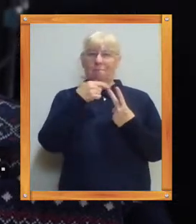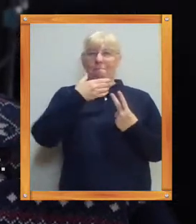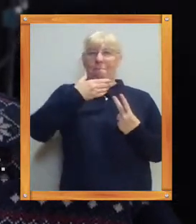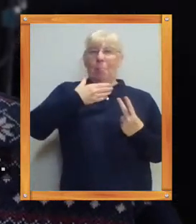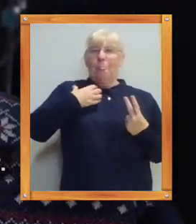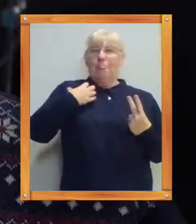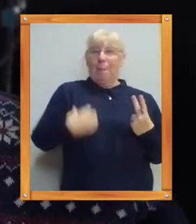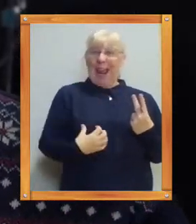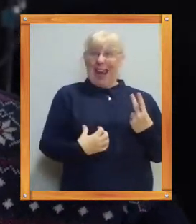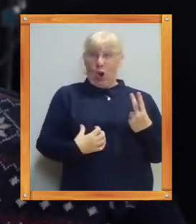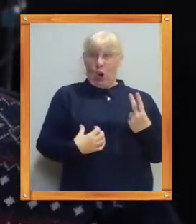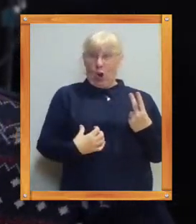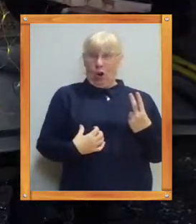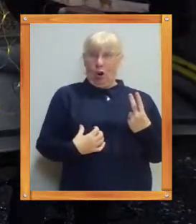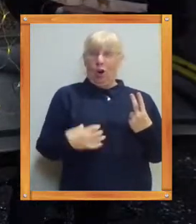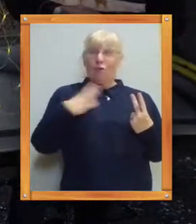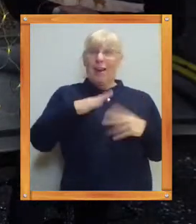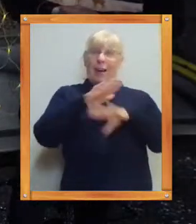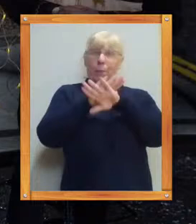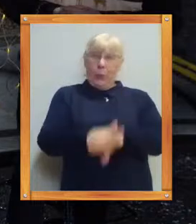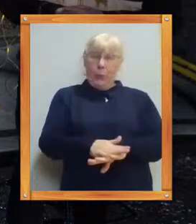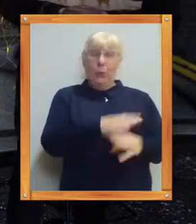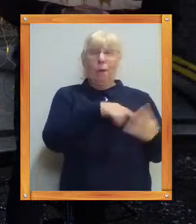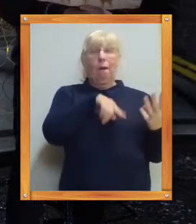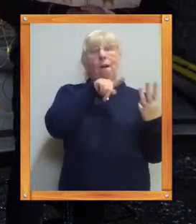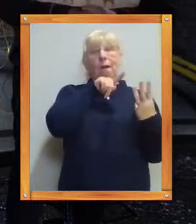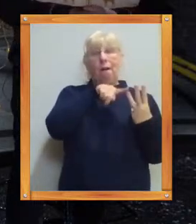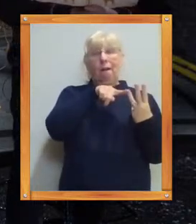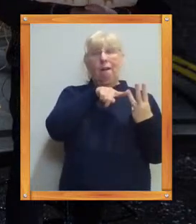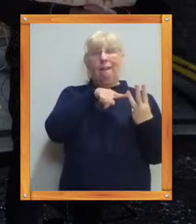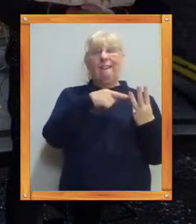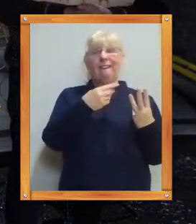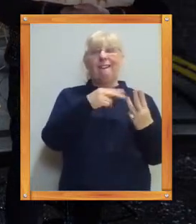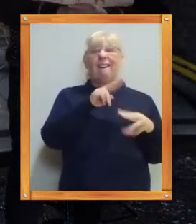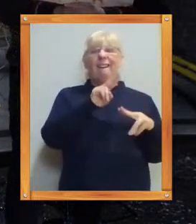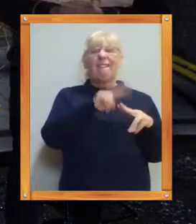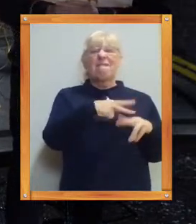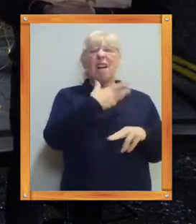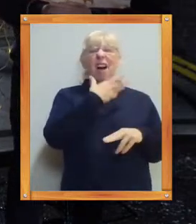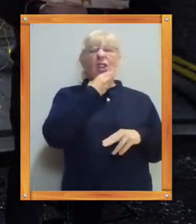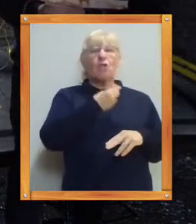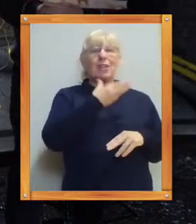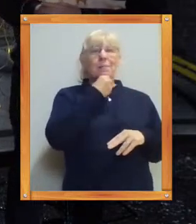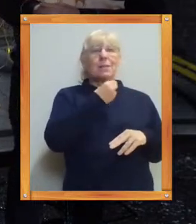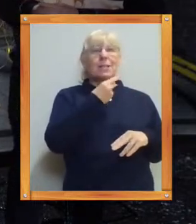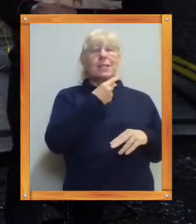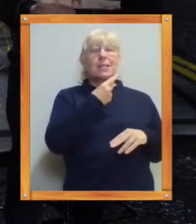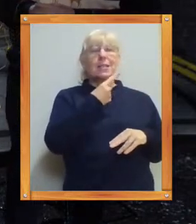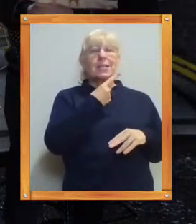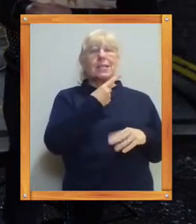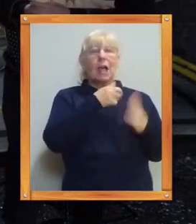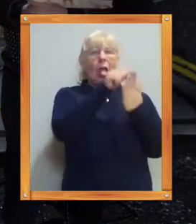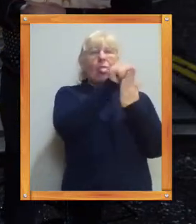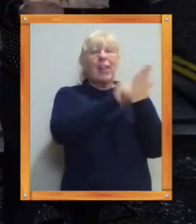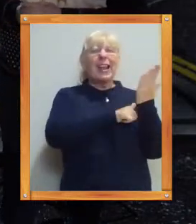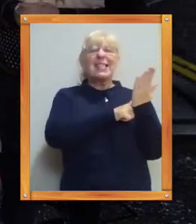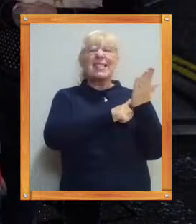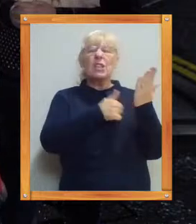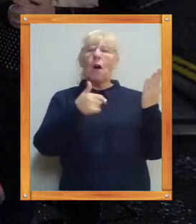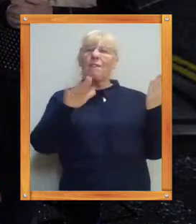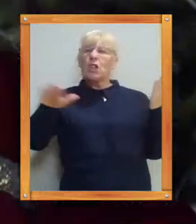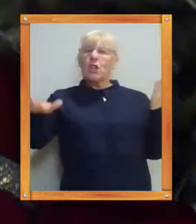in Randallstown tonight. The other is Father Christmas. Well, he's just checking over the Randallstown naughty and nice list one final time. How's it looking,